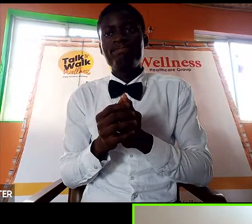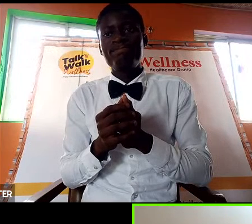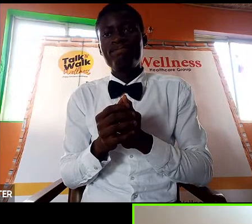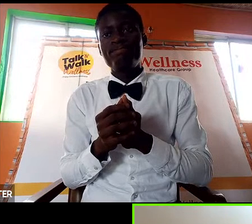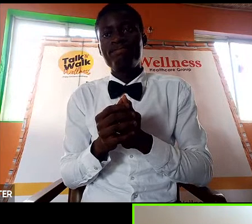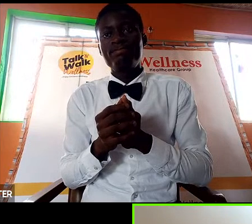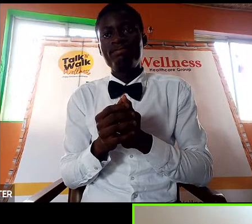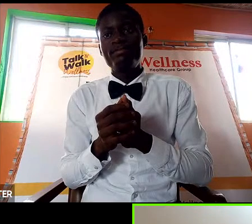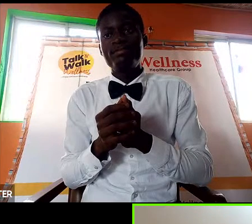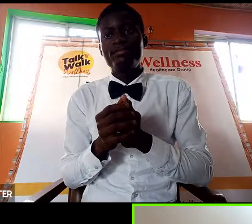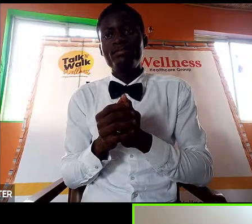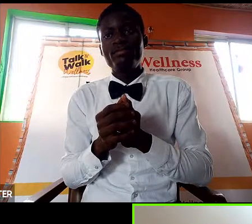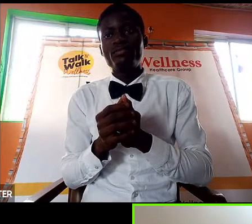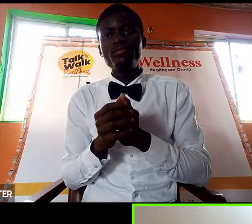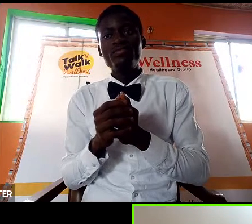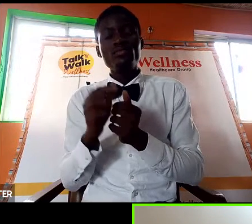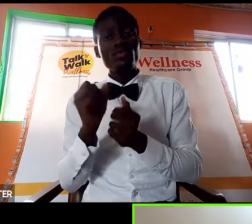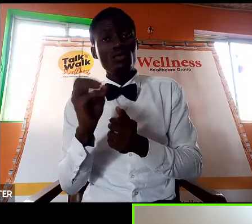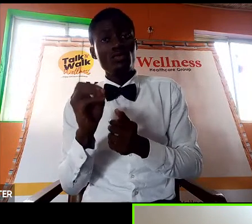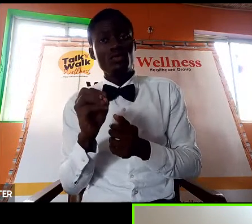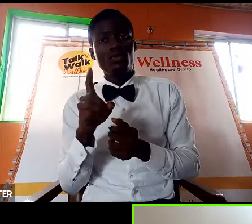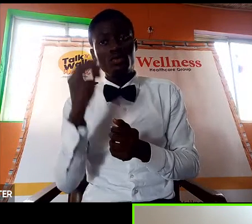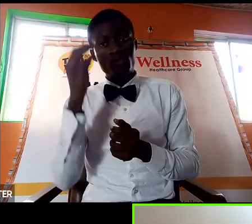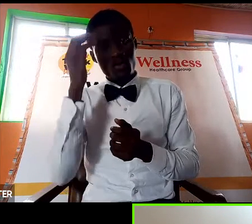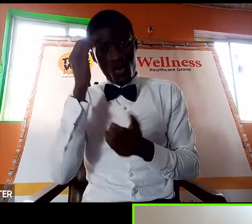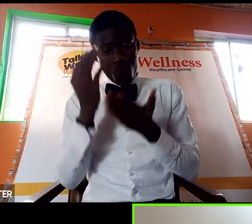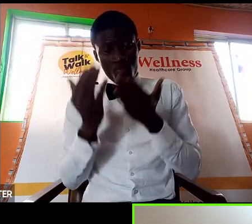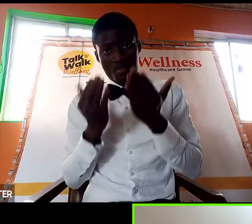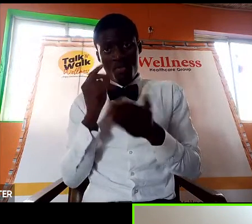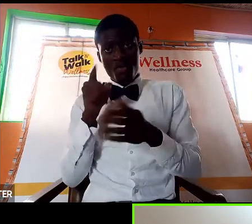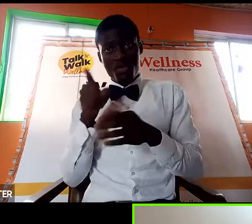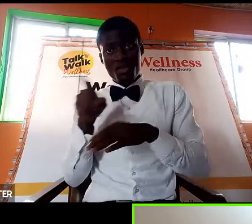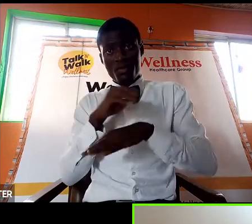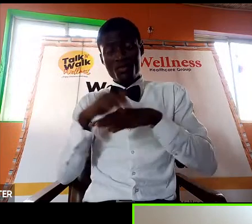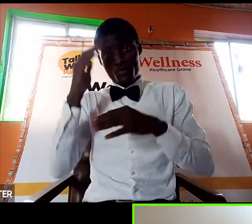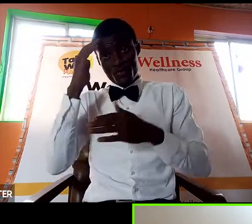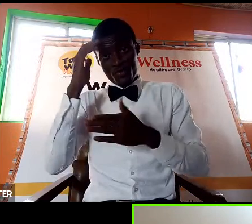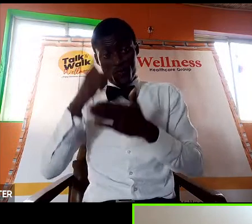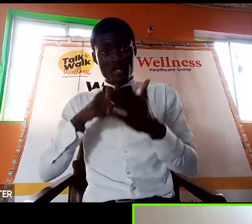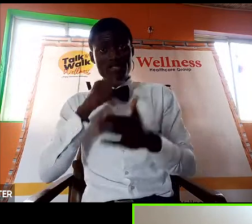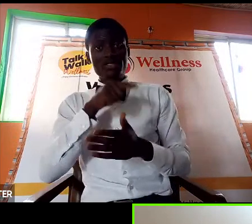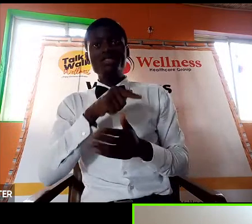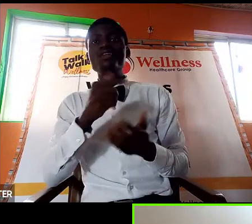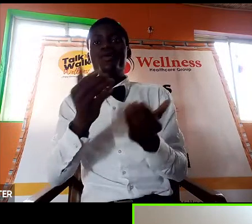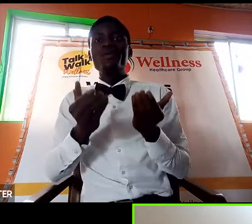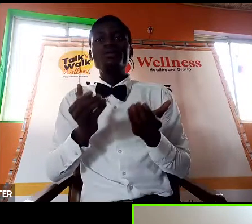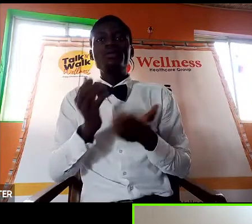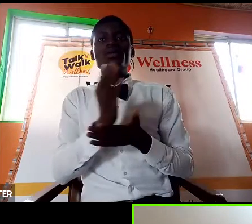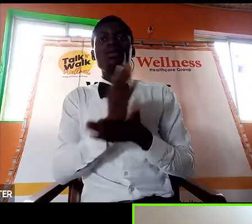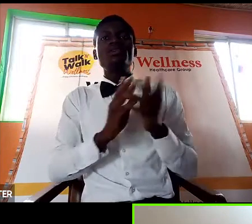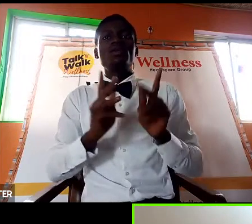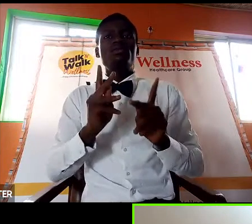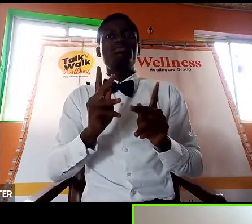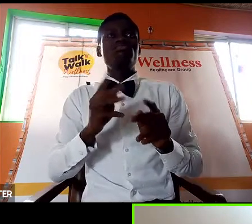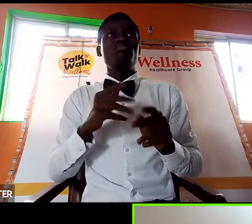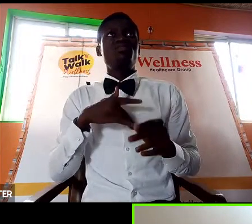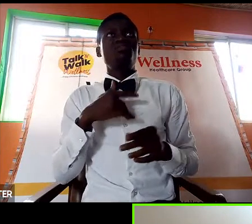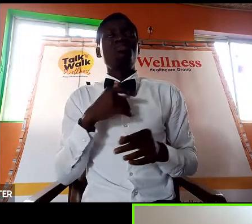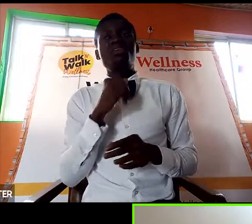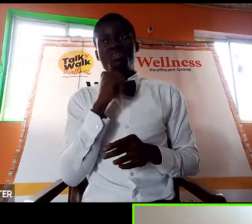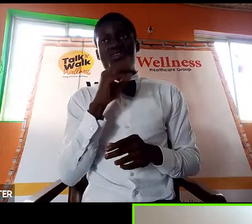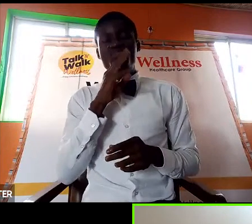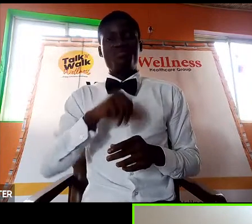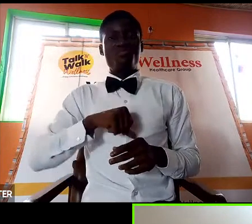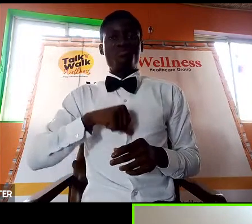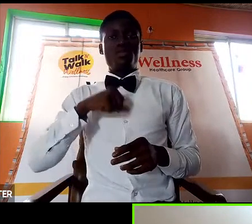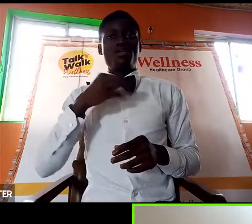So, you do not know what the person wants. A lot of people, it's about, not being proud of themselves, body shaming